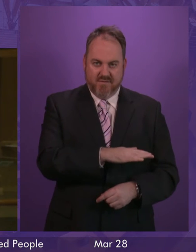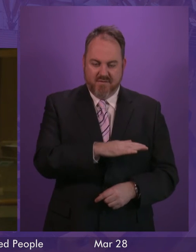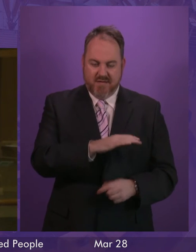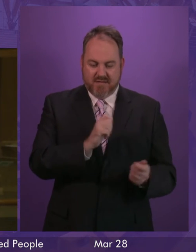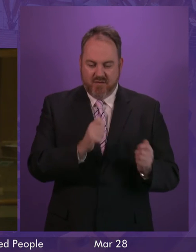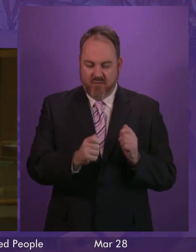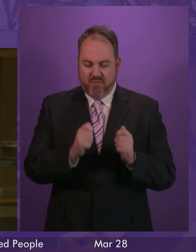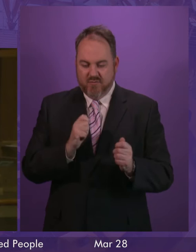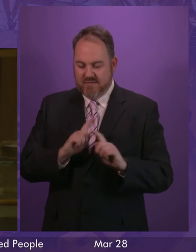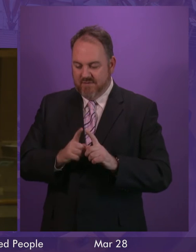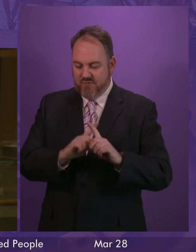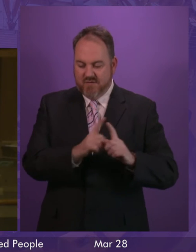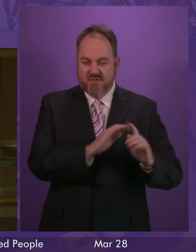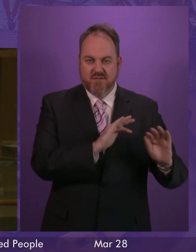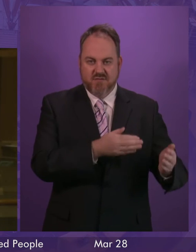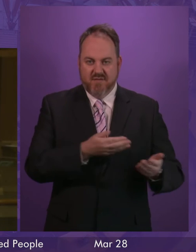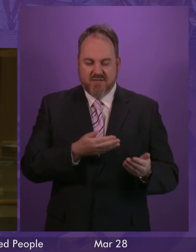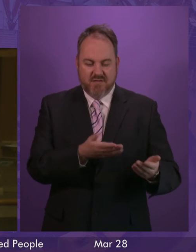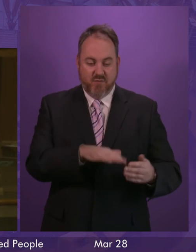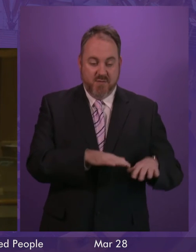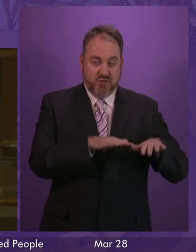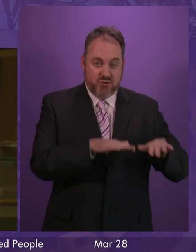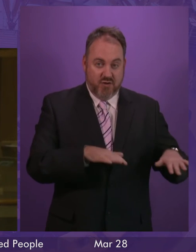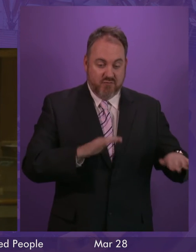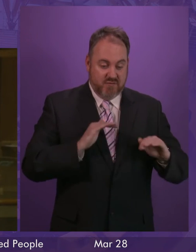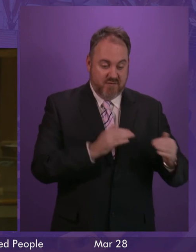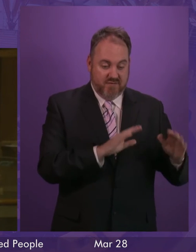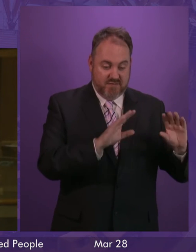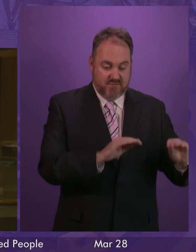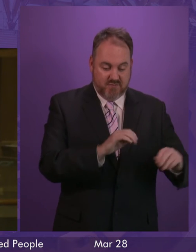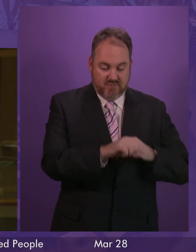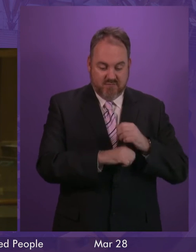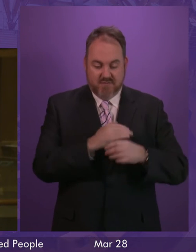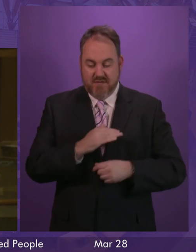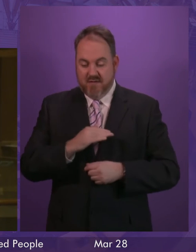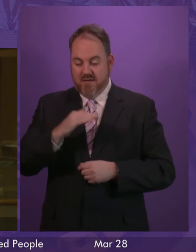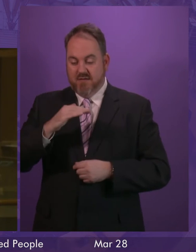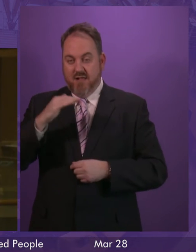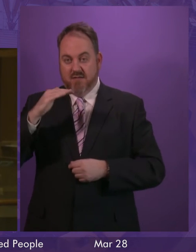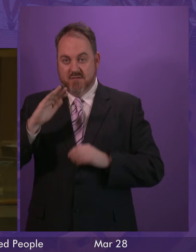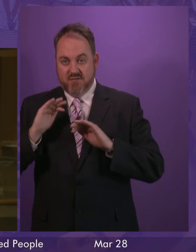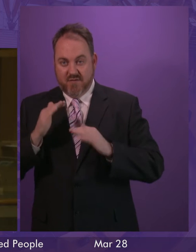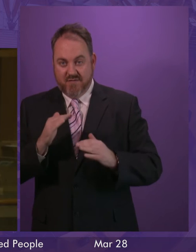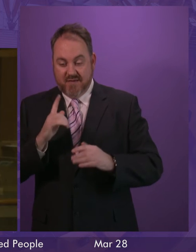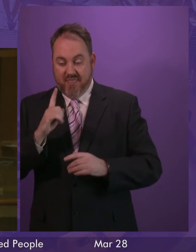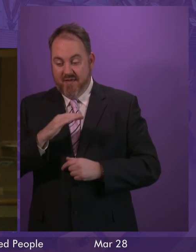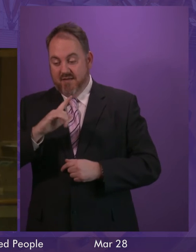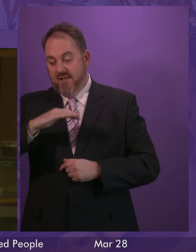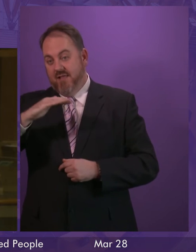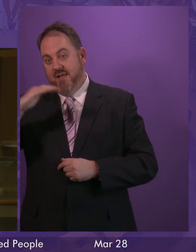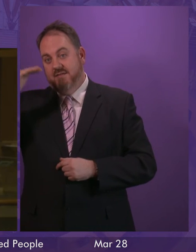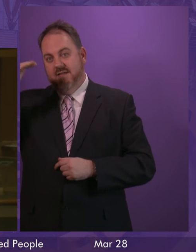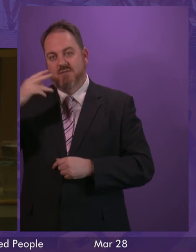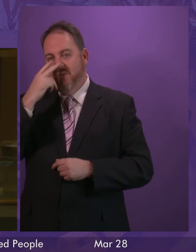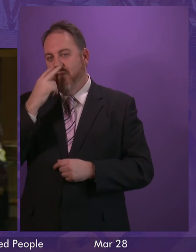the services that are provided, whether that be from children's services to adult services, adult services to older people's services. Often the transitions